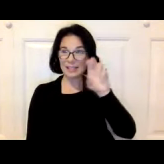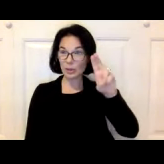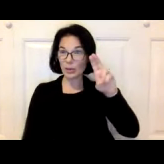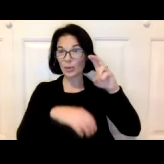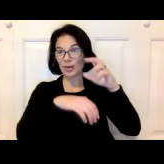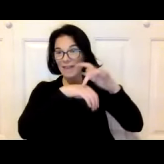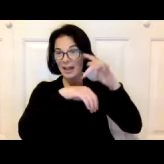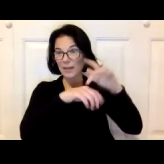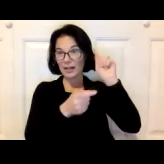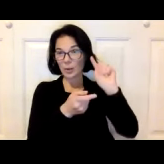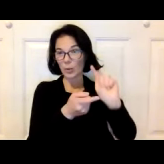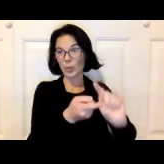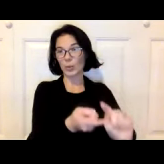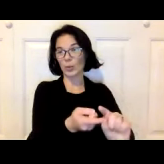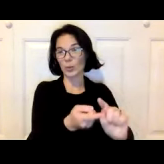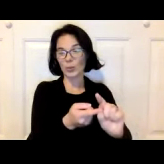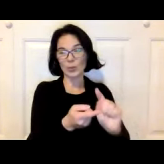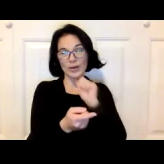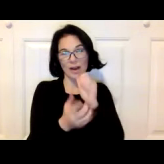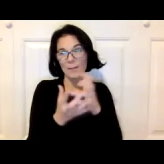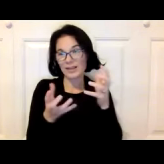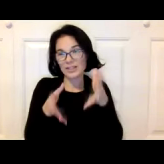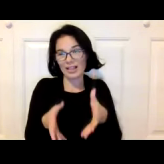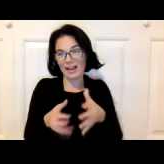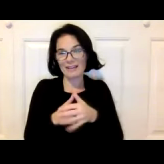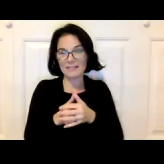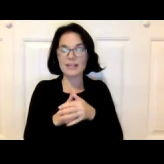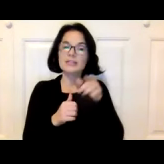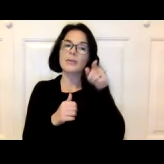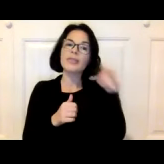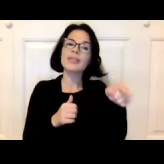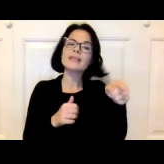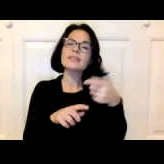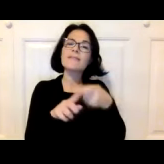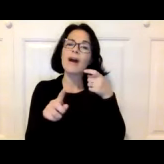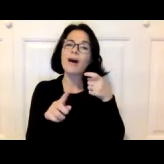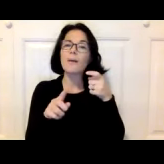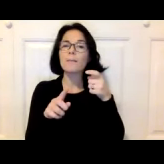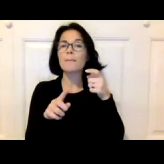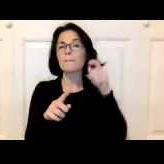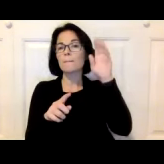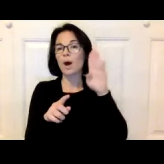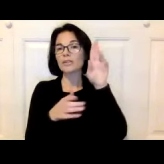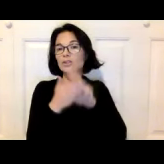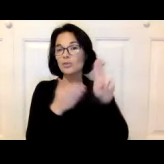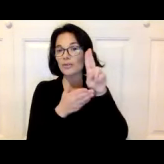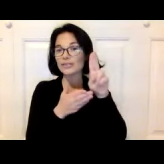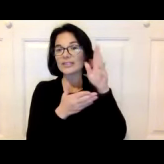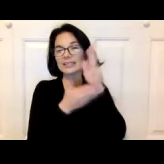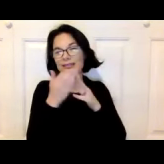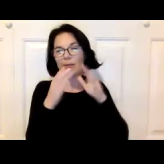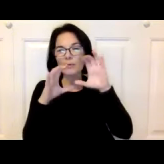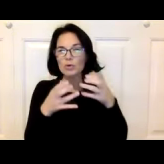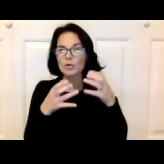these are all being borrowed from a group of volunteers out of Boston University who have decided to try to break down a lot of